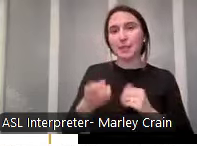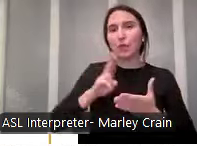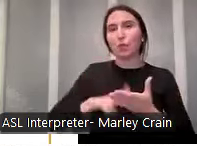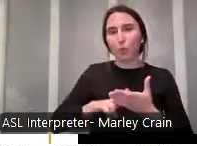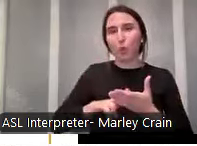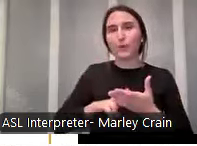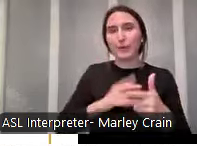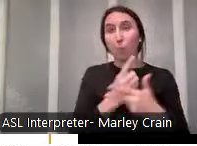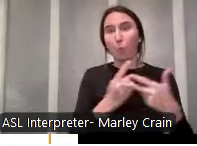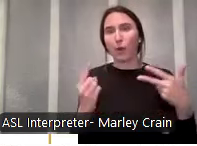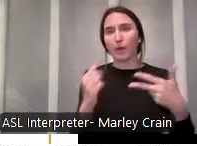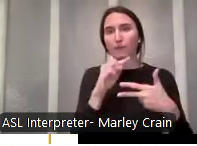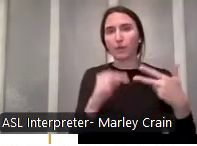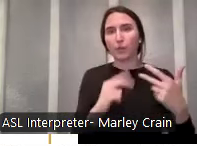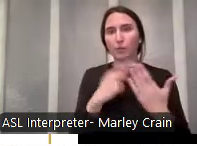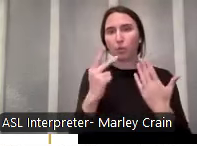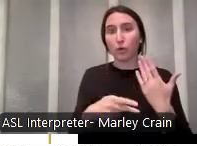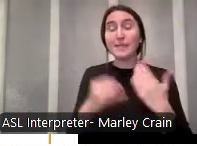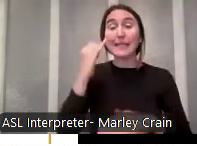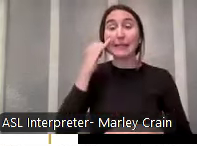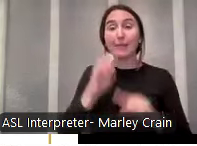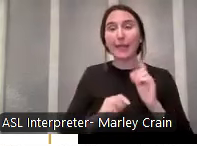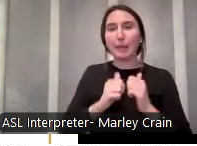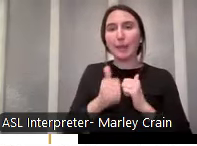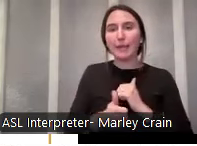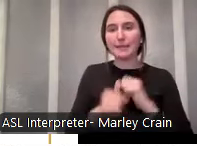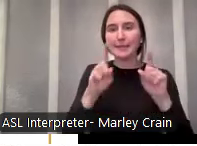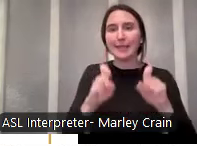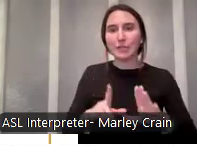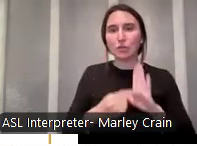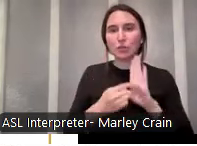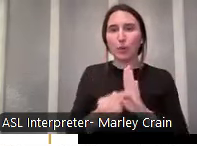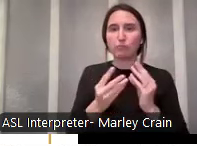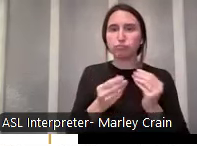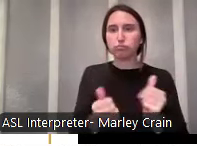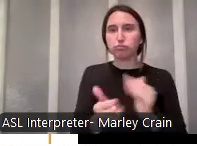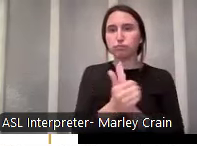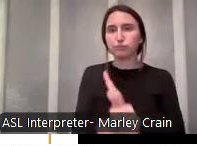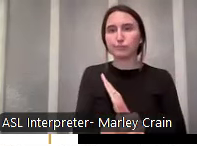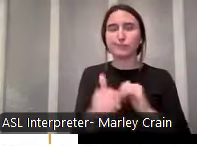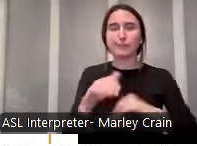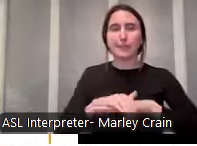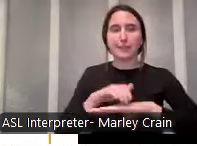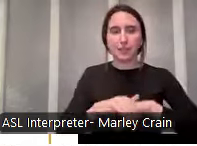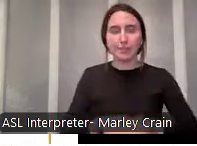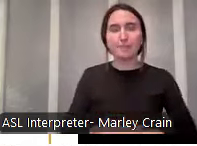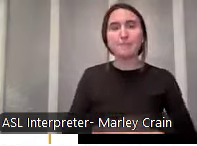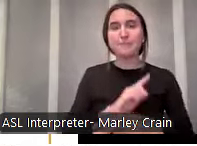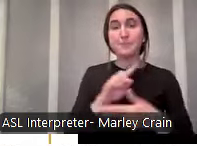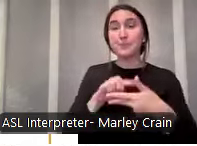if they're not able to pass a test showing that they're proficient in English. Oops, sorry. English as a new